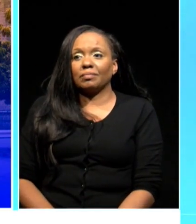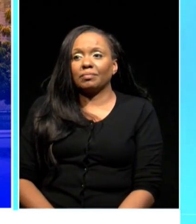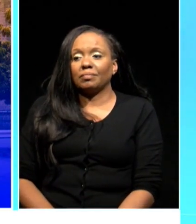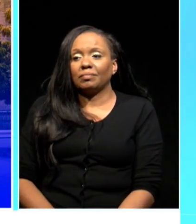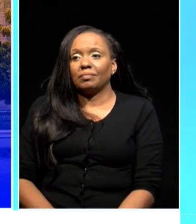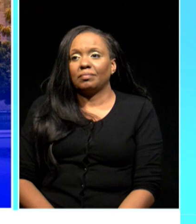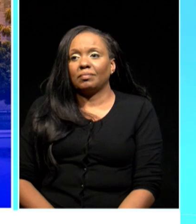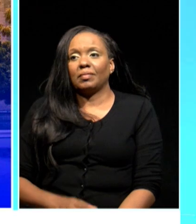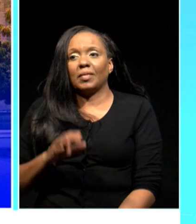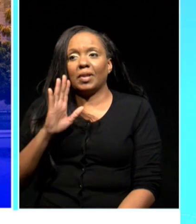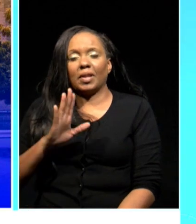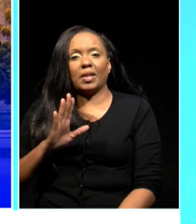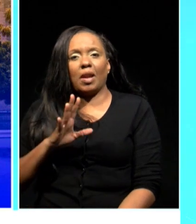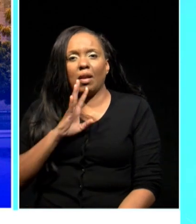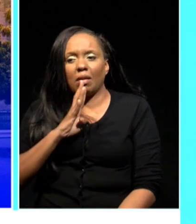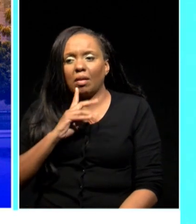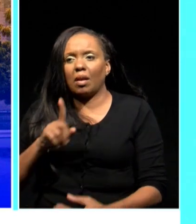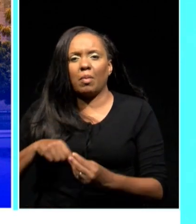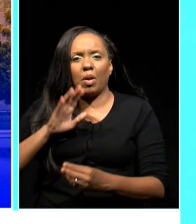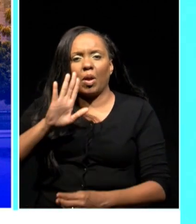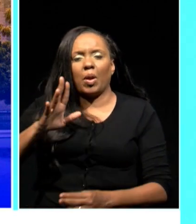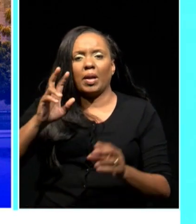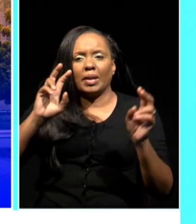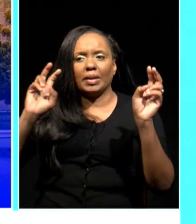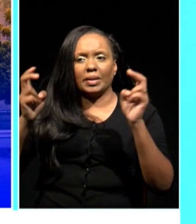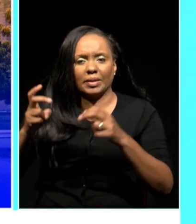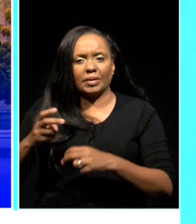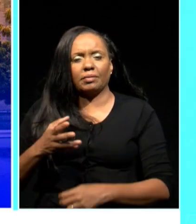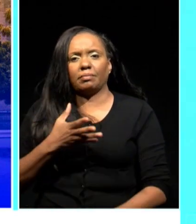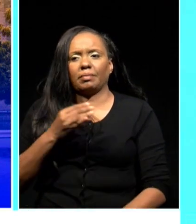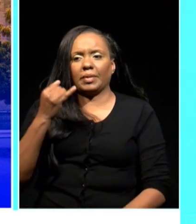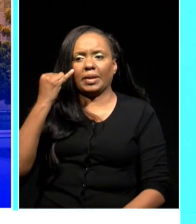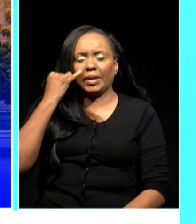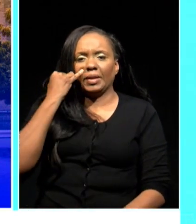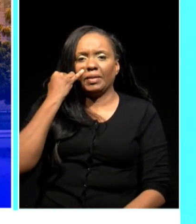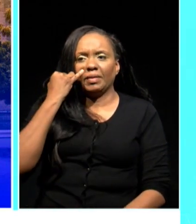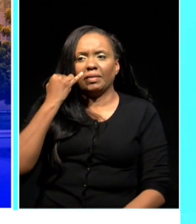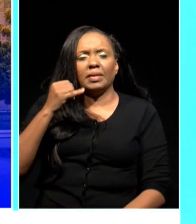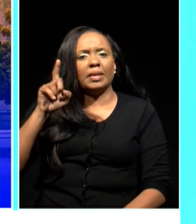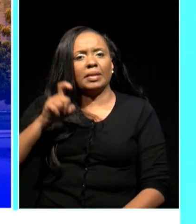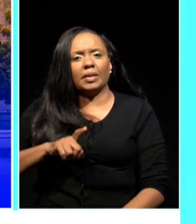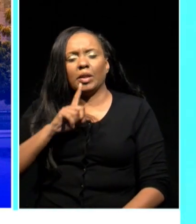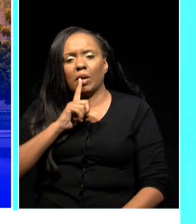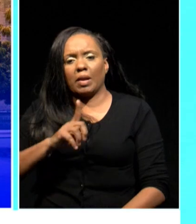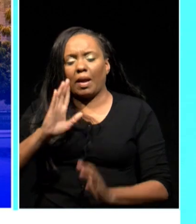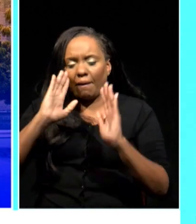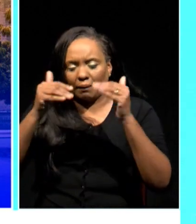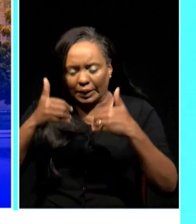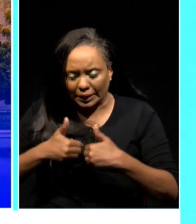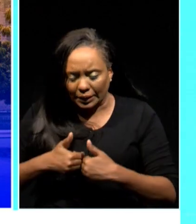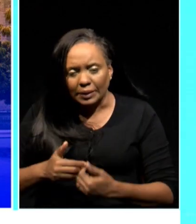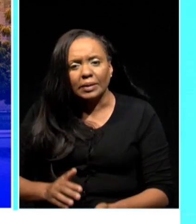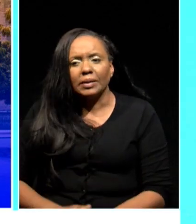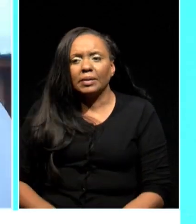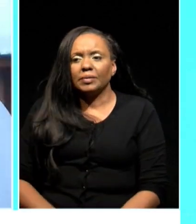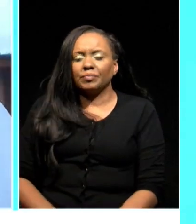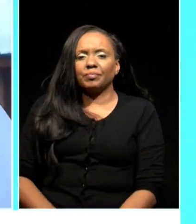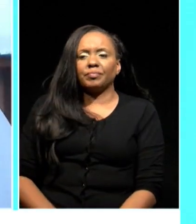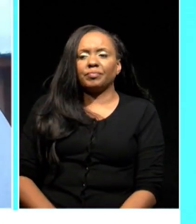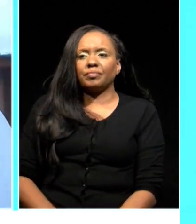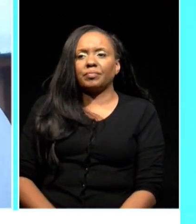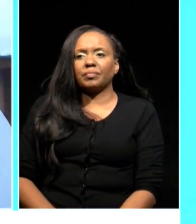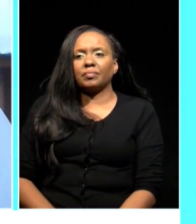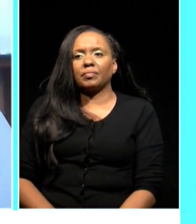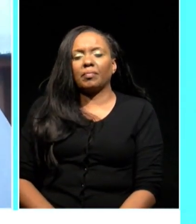Just your comments. Sorry, on this particular issue of the EBC and whether they too need to do some introspection Yeah, and well, start to modernize the I organization. agree with the points